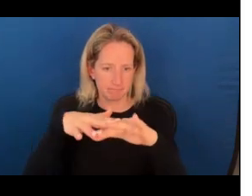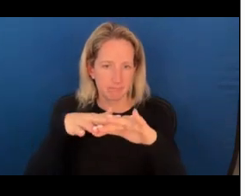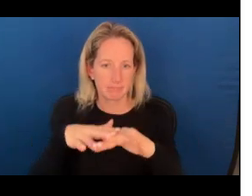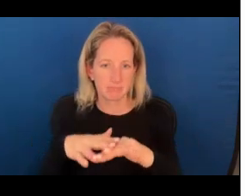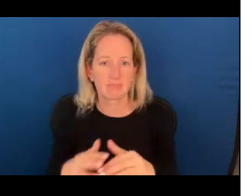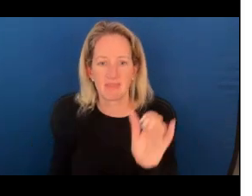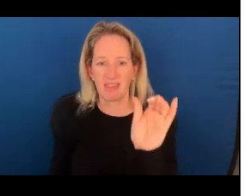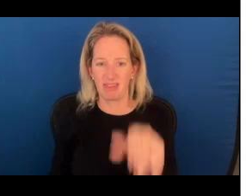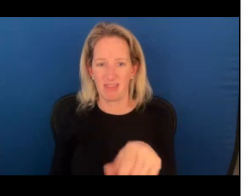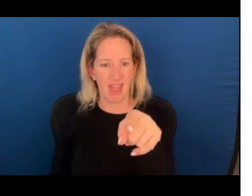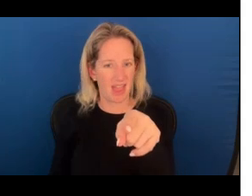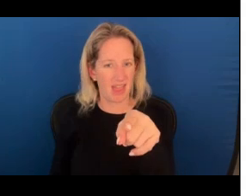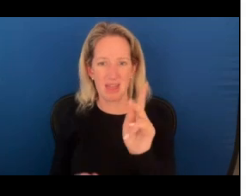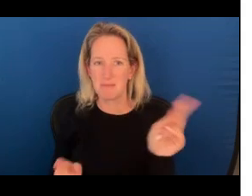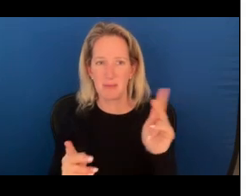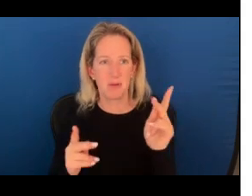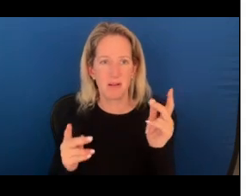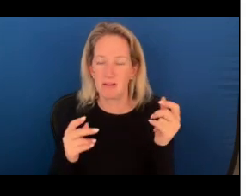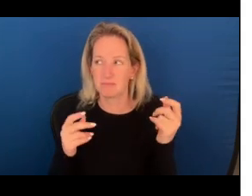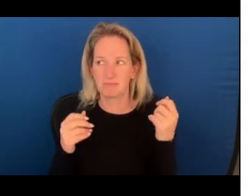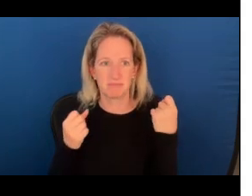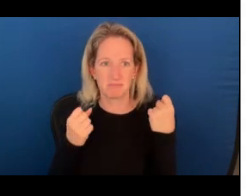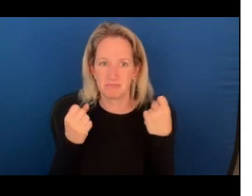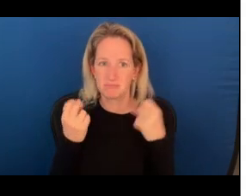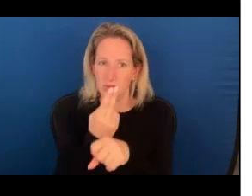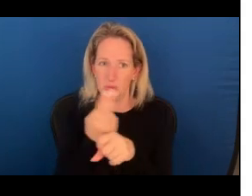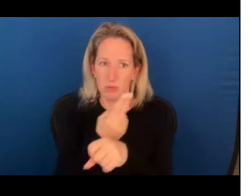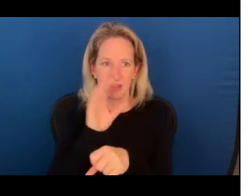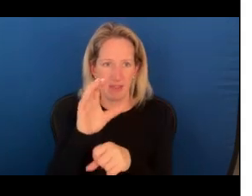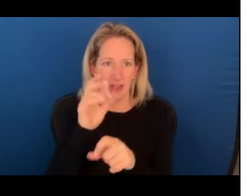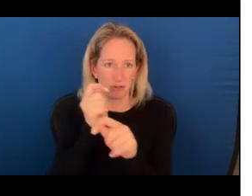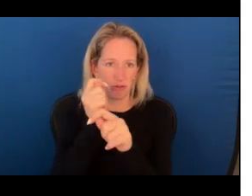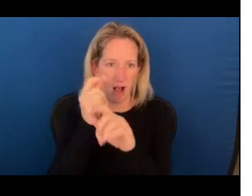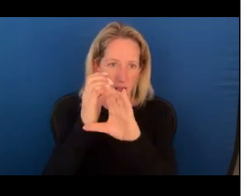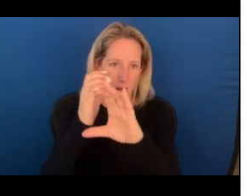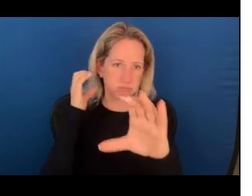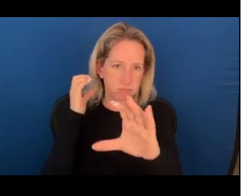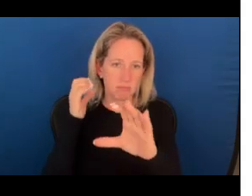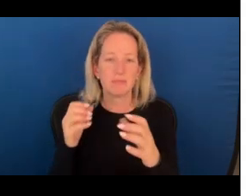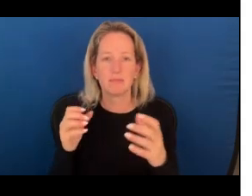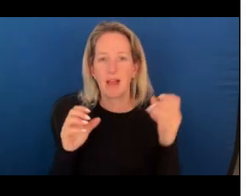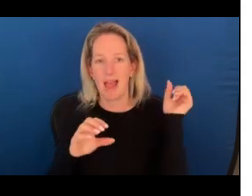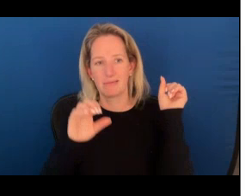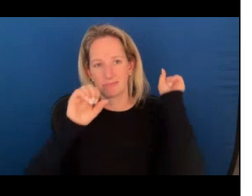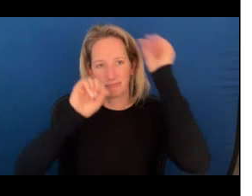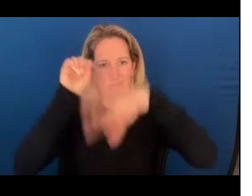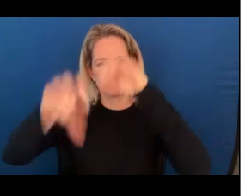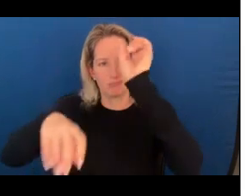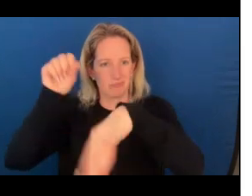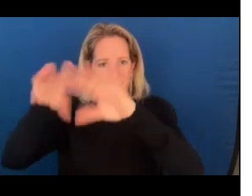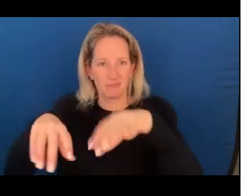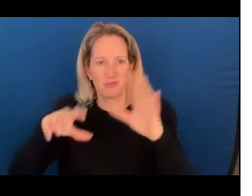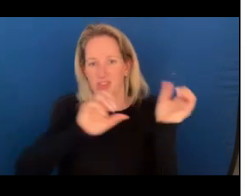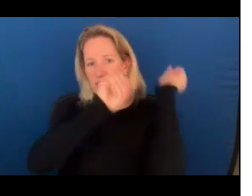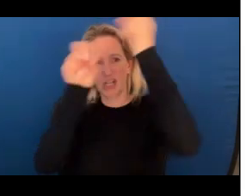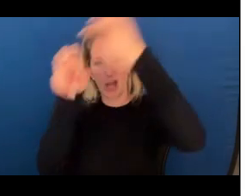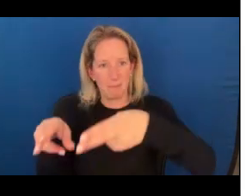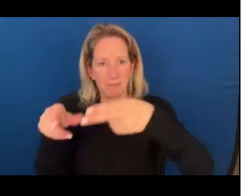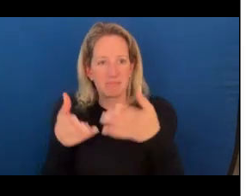of stuff. People drive up with pickup trucks, unscrupulous contractors, and they just dump their stuff. And